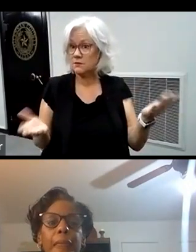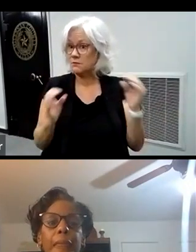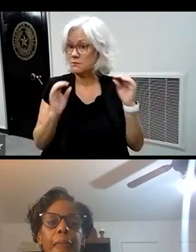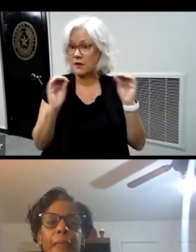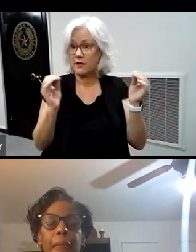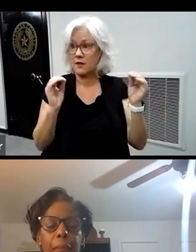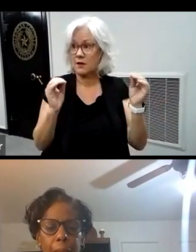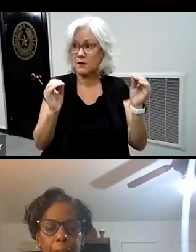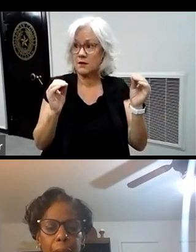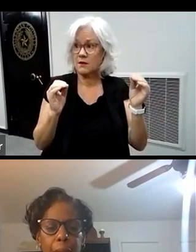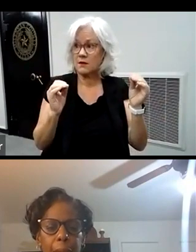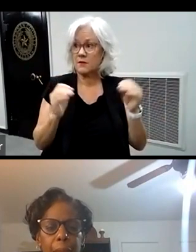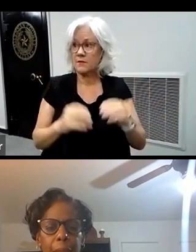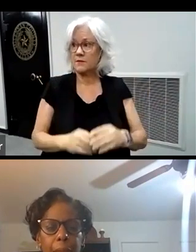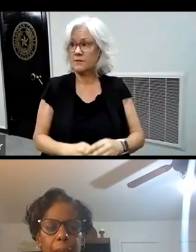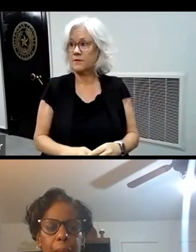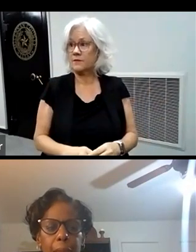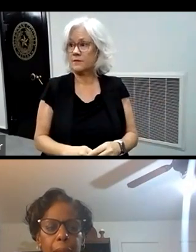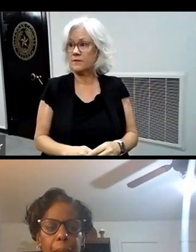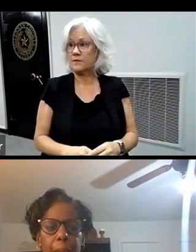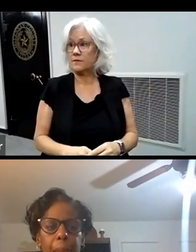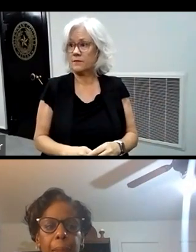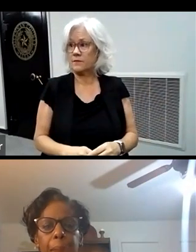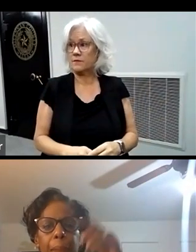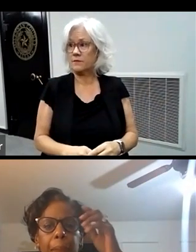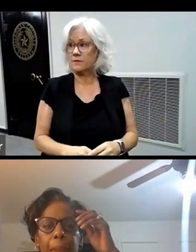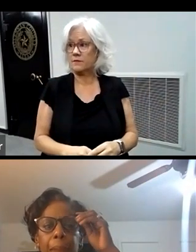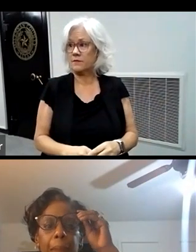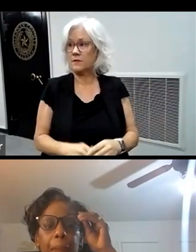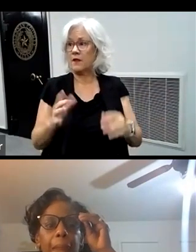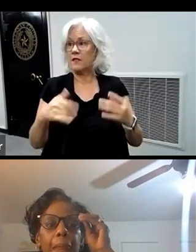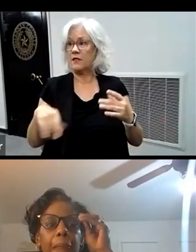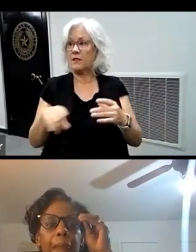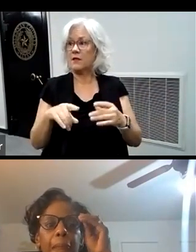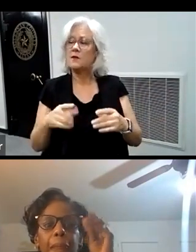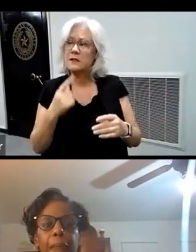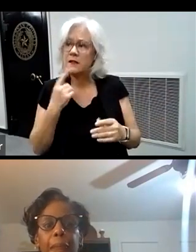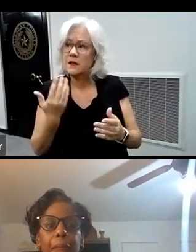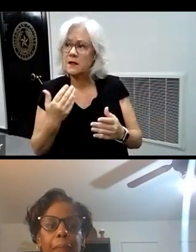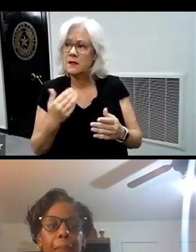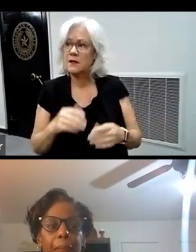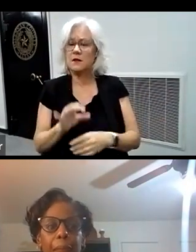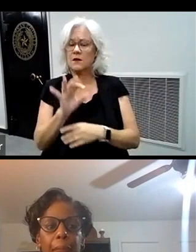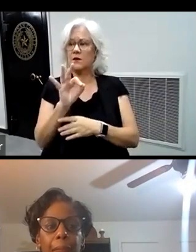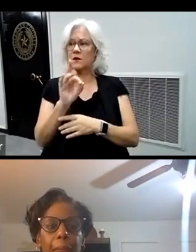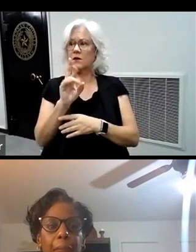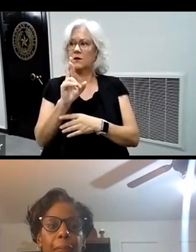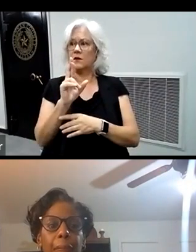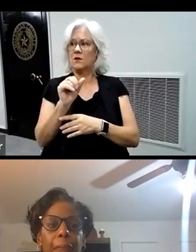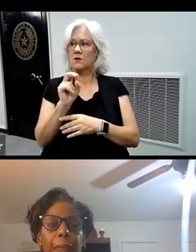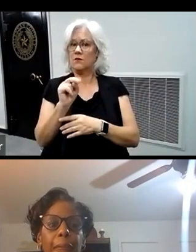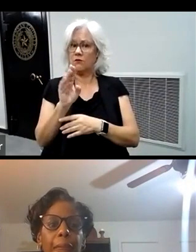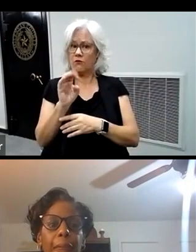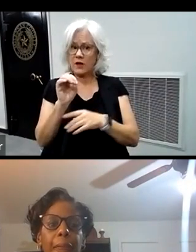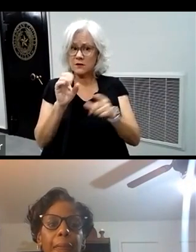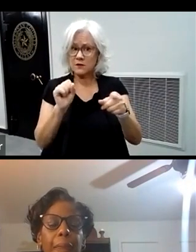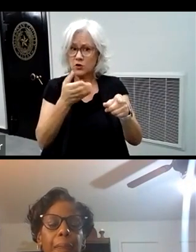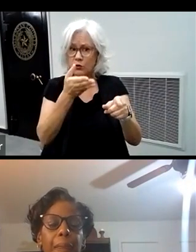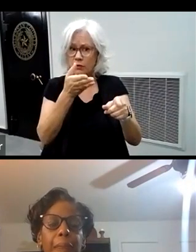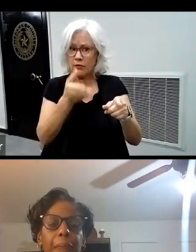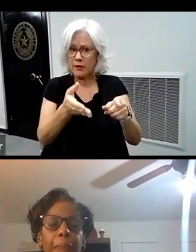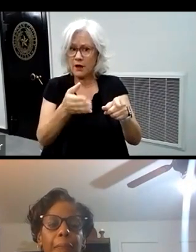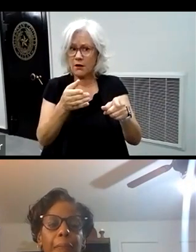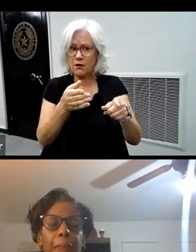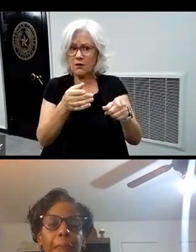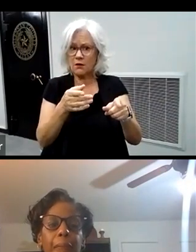Okay. Is Frances on? Can she confirm the access? Pardon me, I can't hear you. Is Frances on? Is she available to confirm that they do have